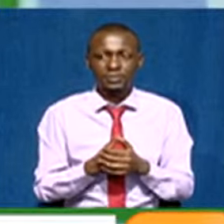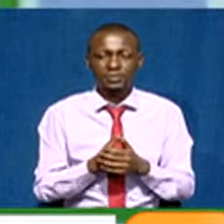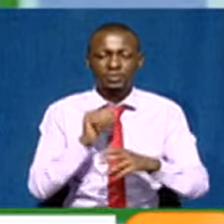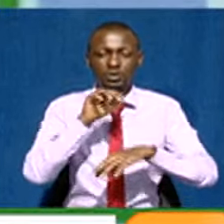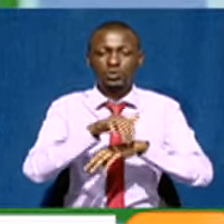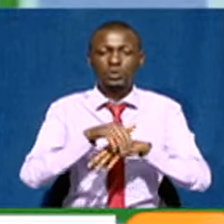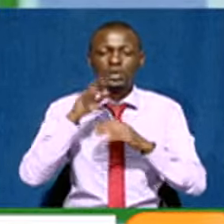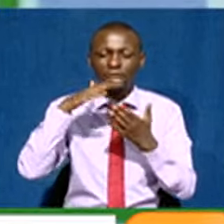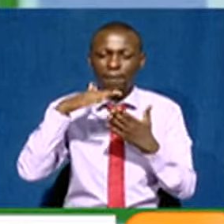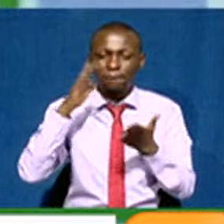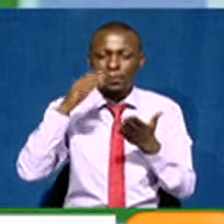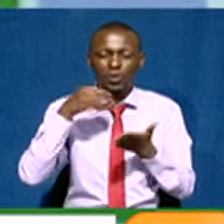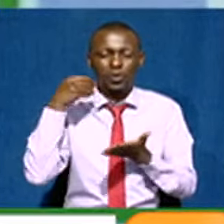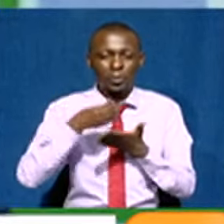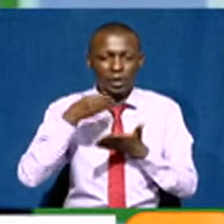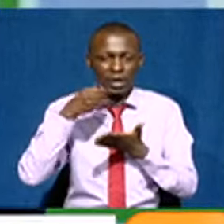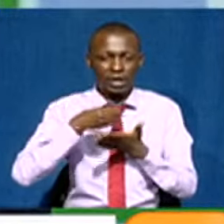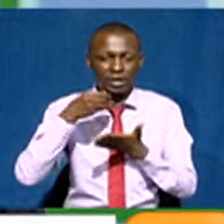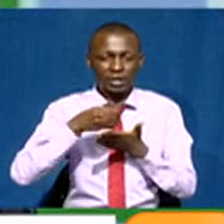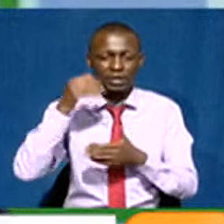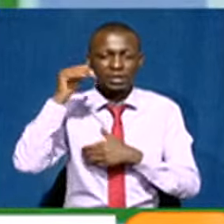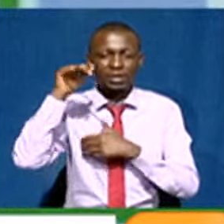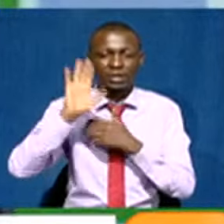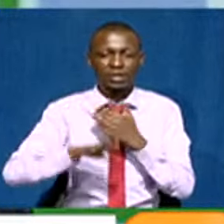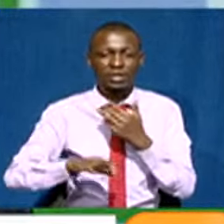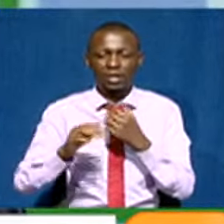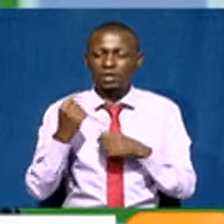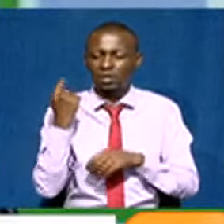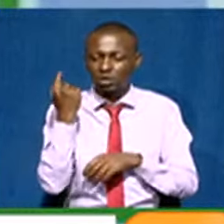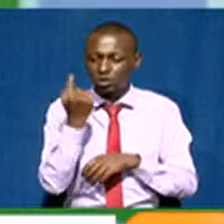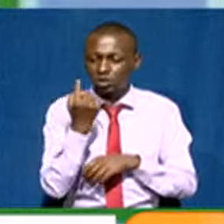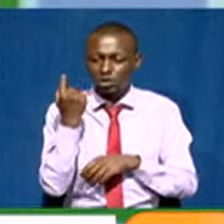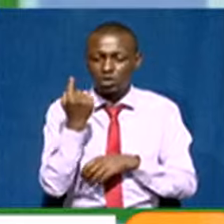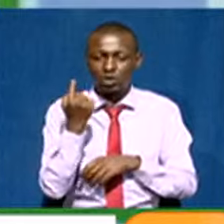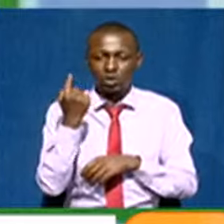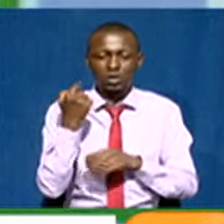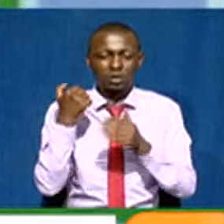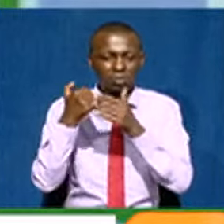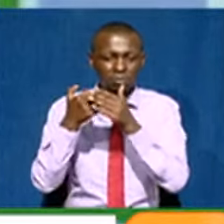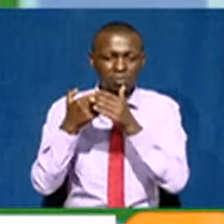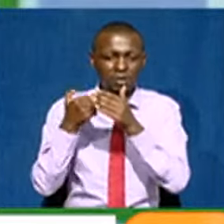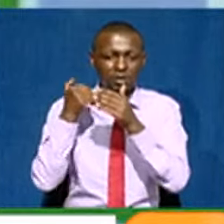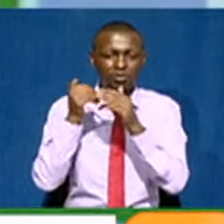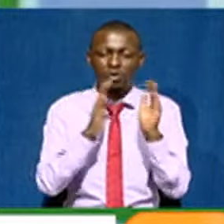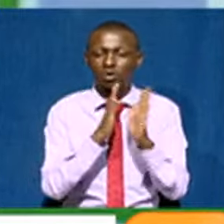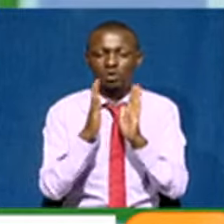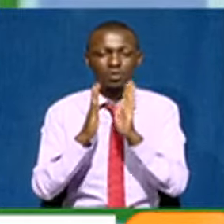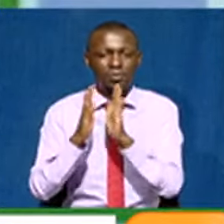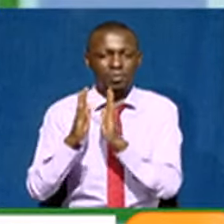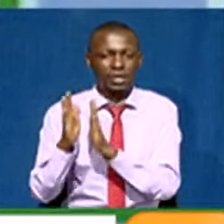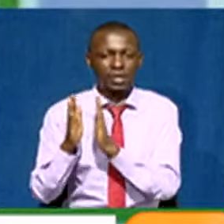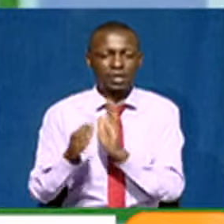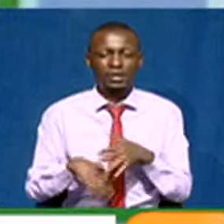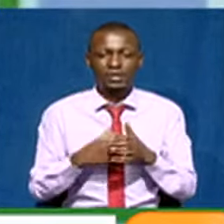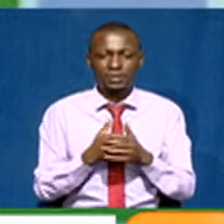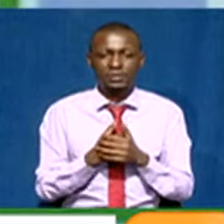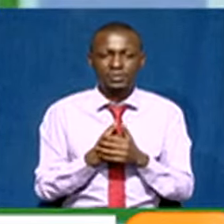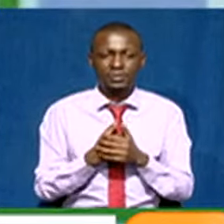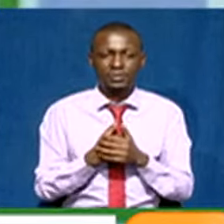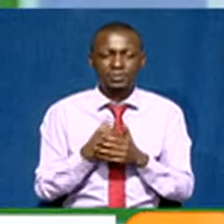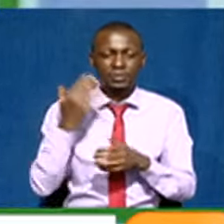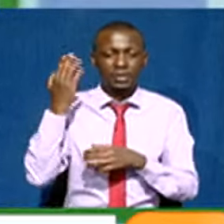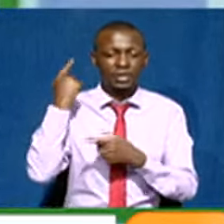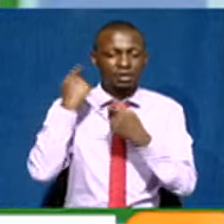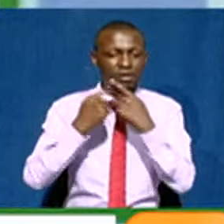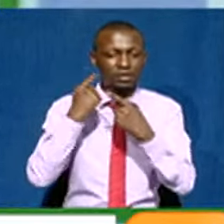revenues other than the back office, which of course is the traditional model. Yeah. So that said, then we looked at it last year